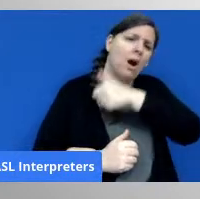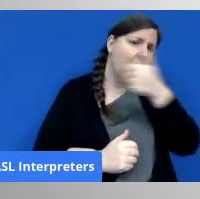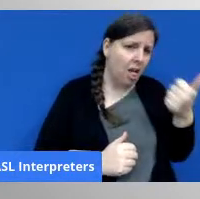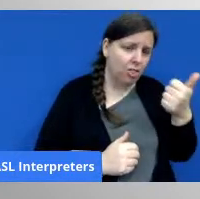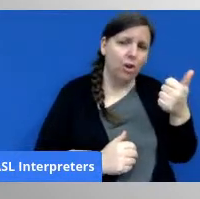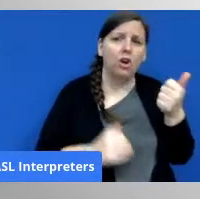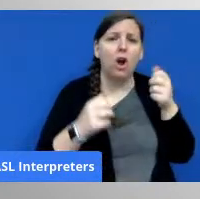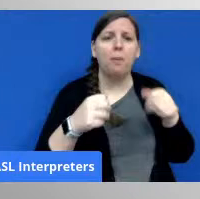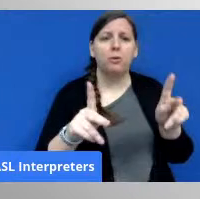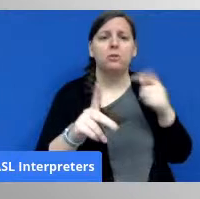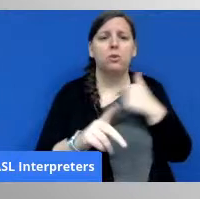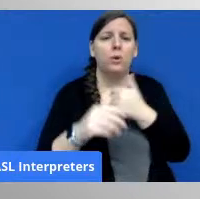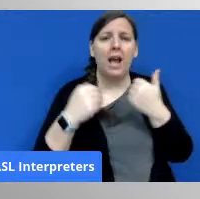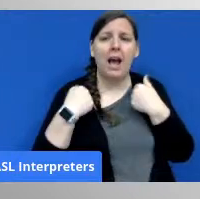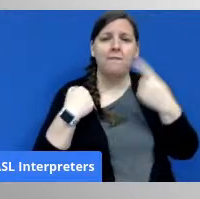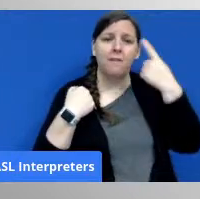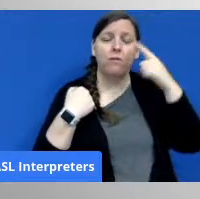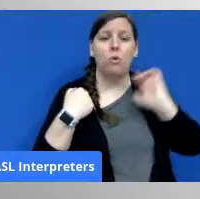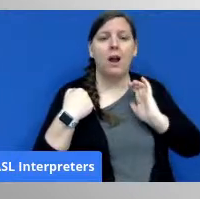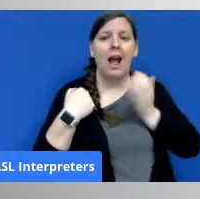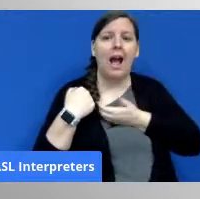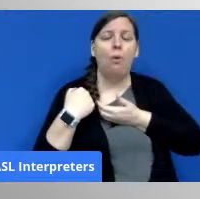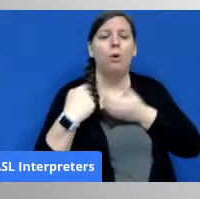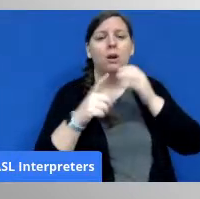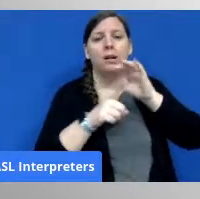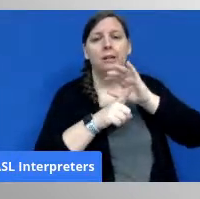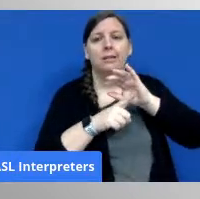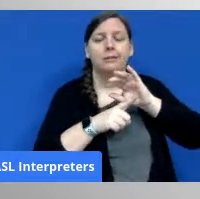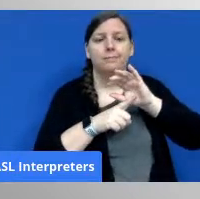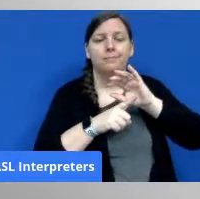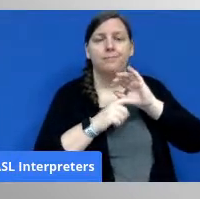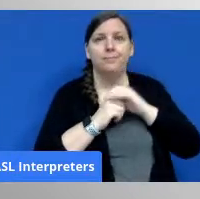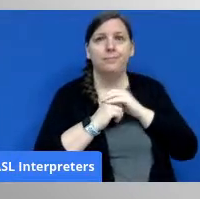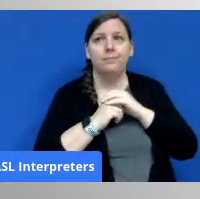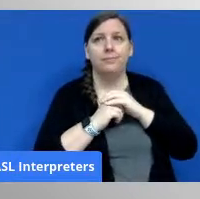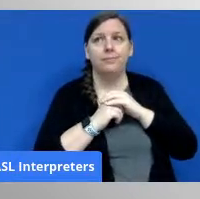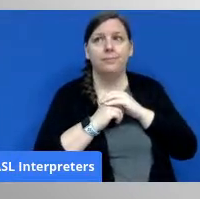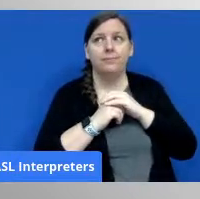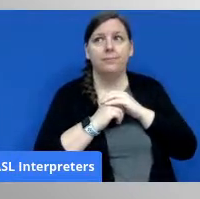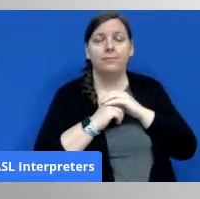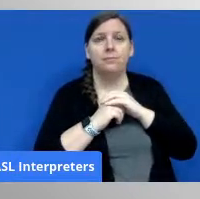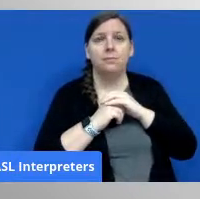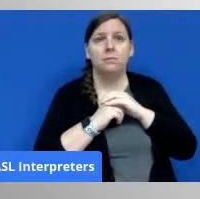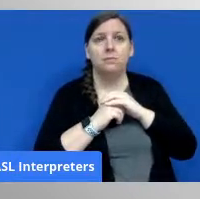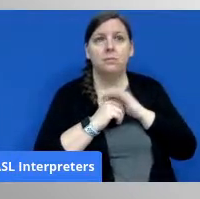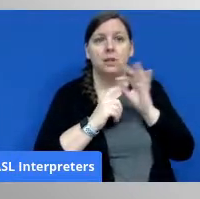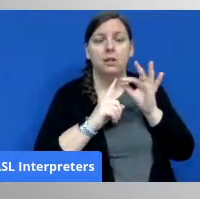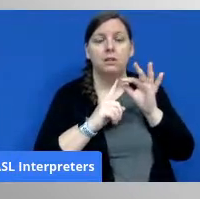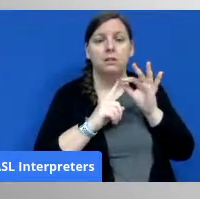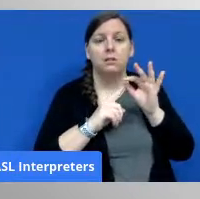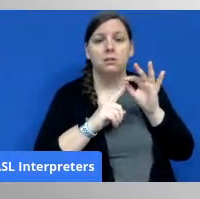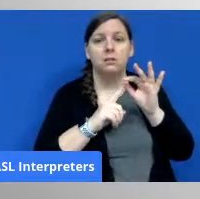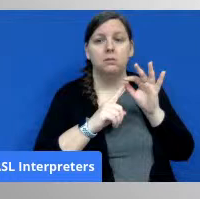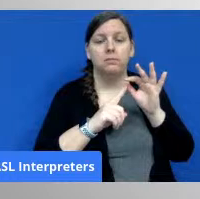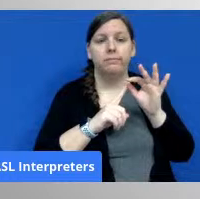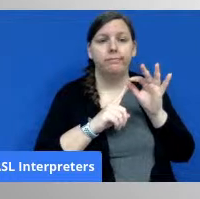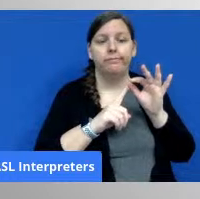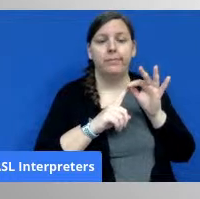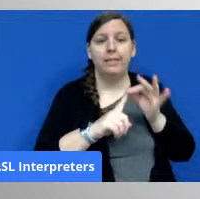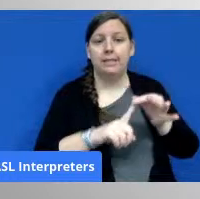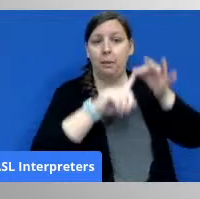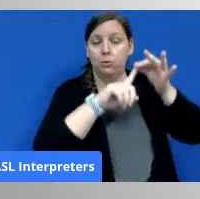for our exceptional students? Are the camps that we're offering right now, are they wheelchair accessible? Are